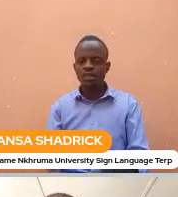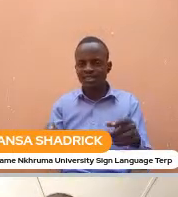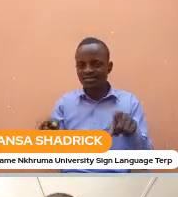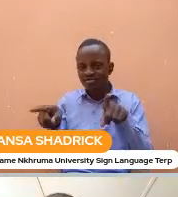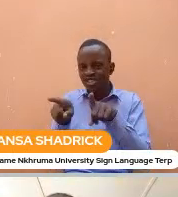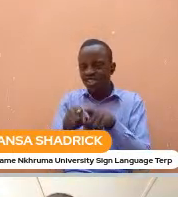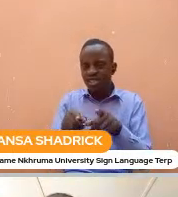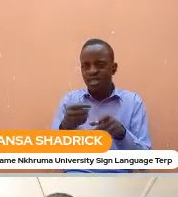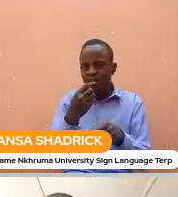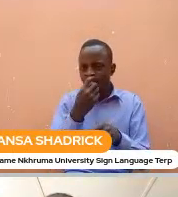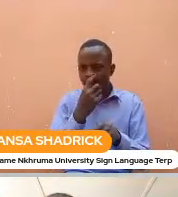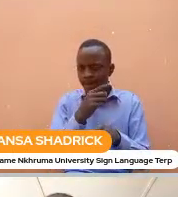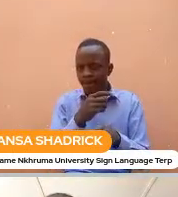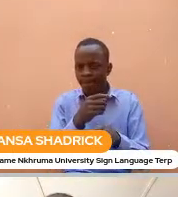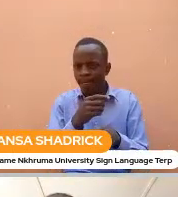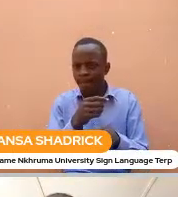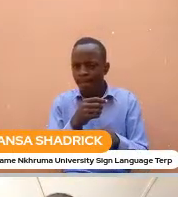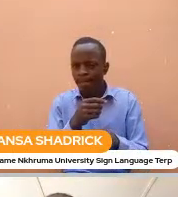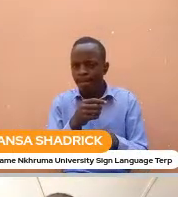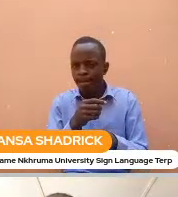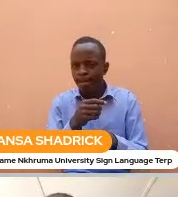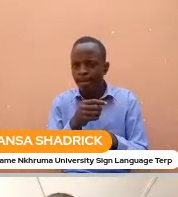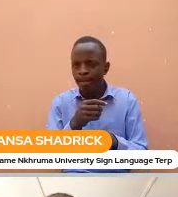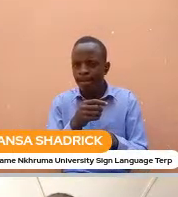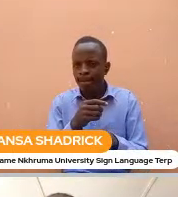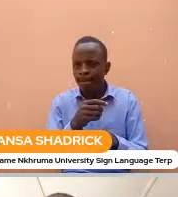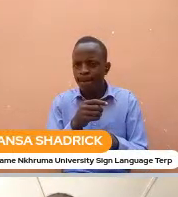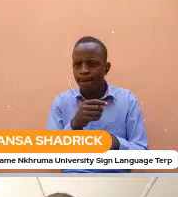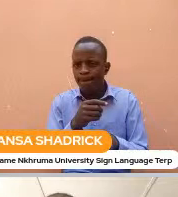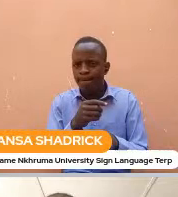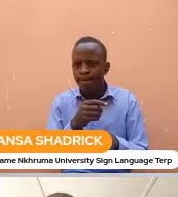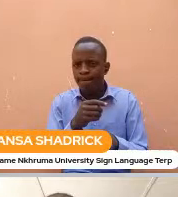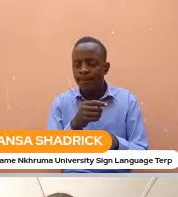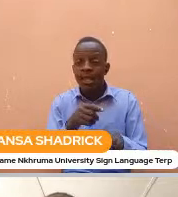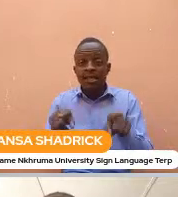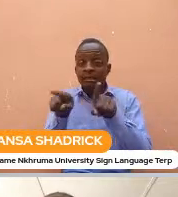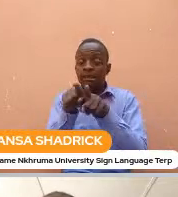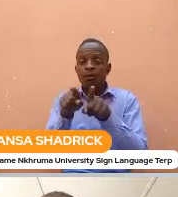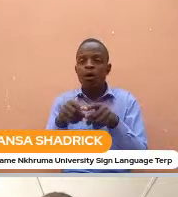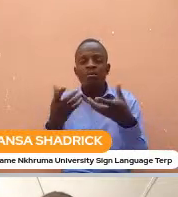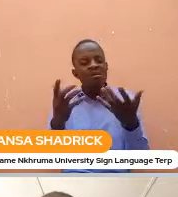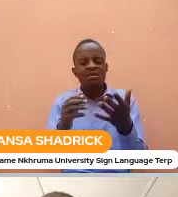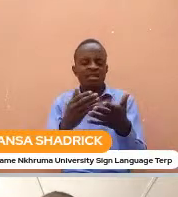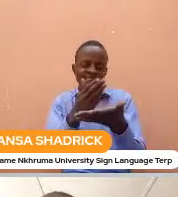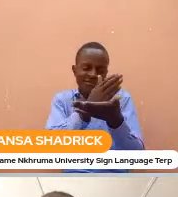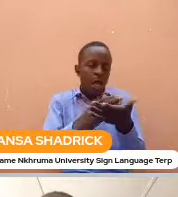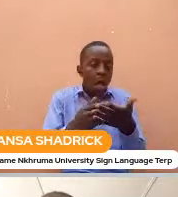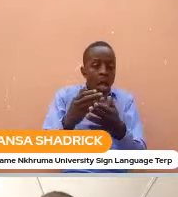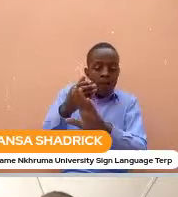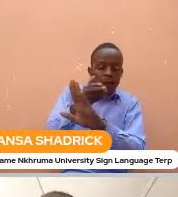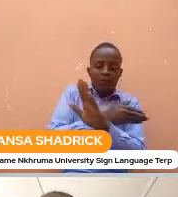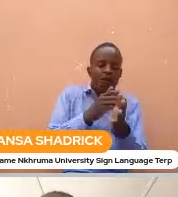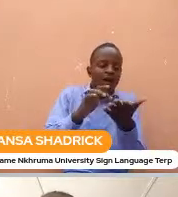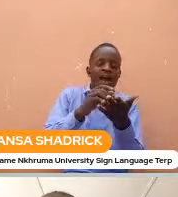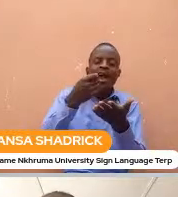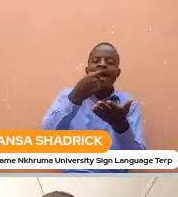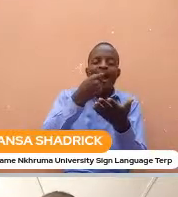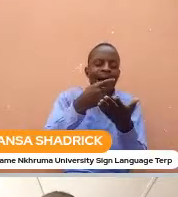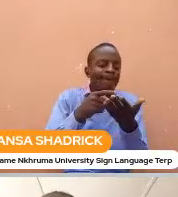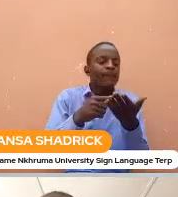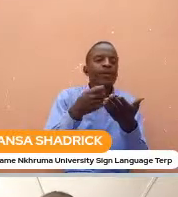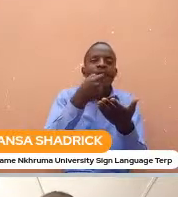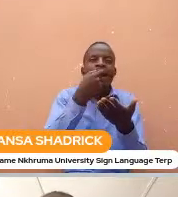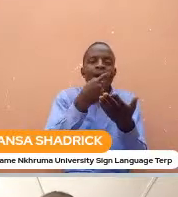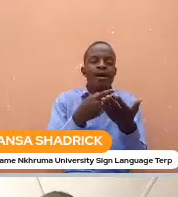people it's hard to lose weight, and obesity is one of the biggest problems that we